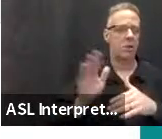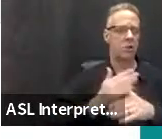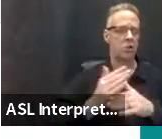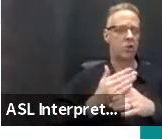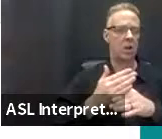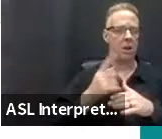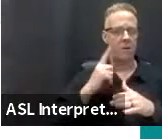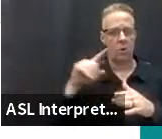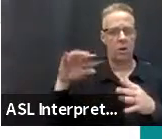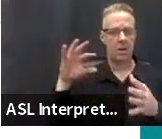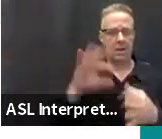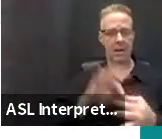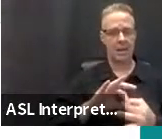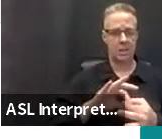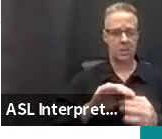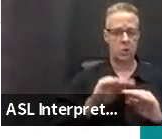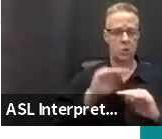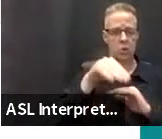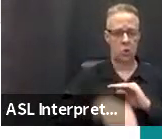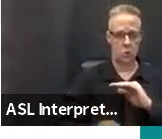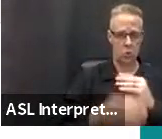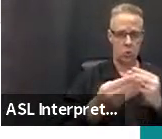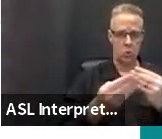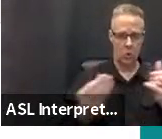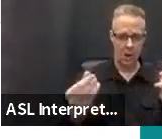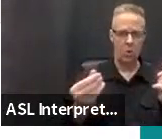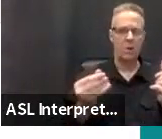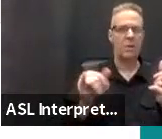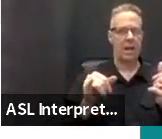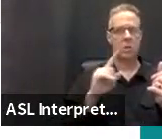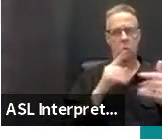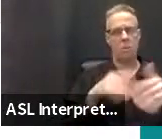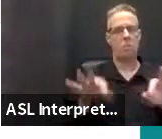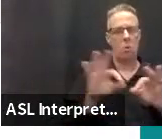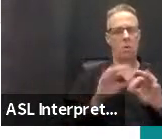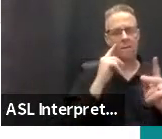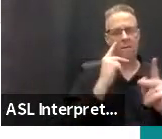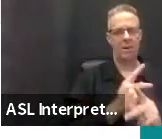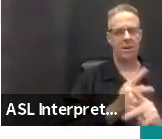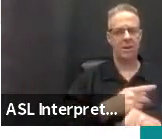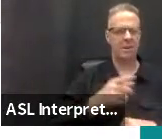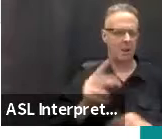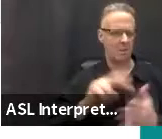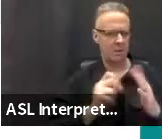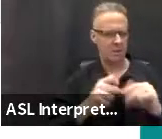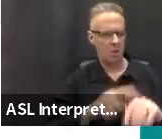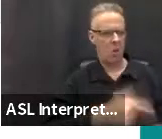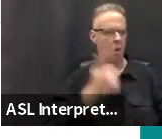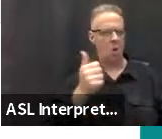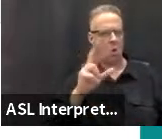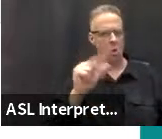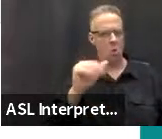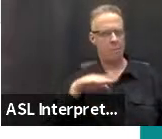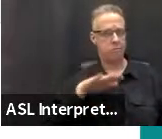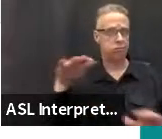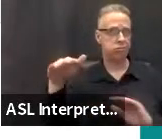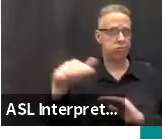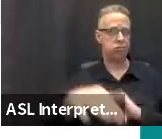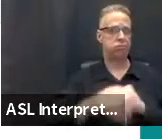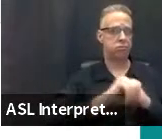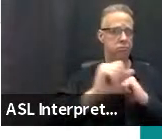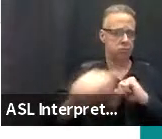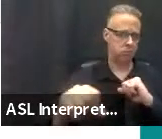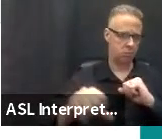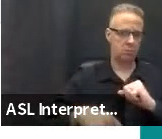ground is one of the key questions we're trying to answer. It's going to have to be a longer ramp because of that. Yep,